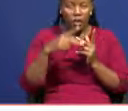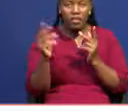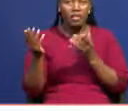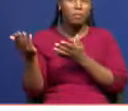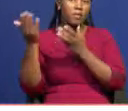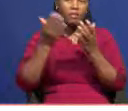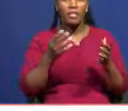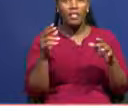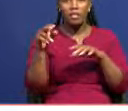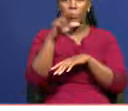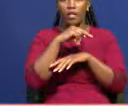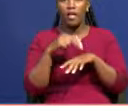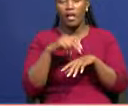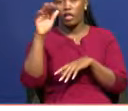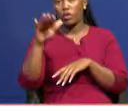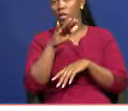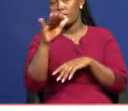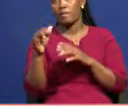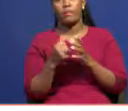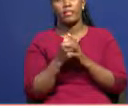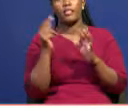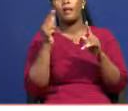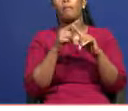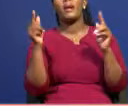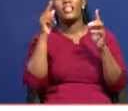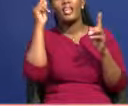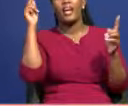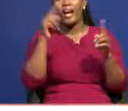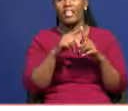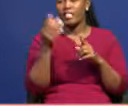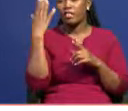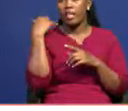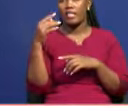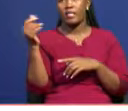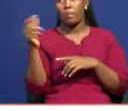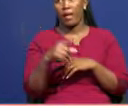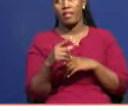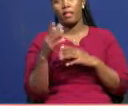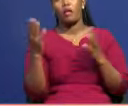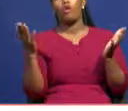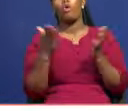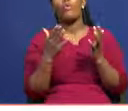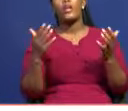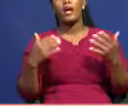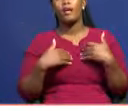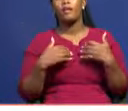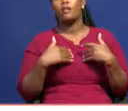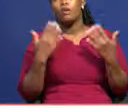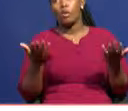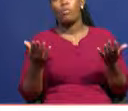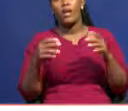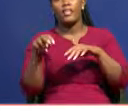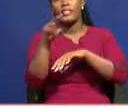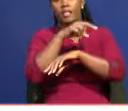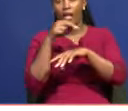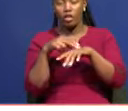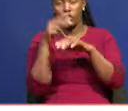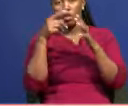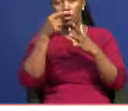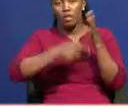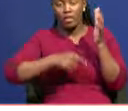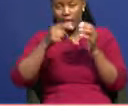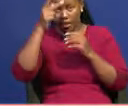Assembly, mm-hmm. but it was only until last month where we formally had the national tax policy that